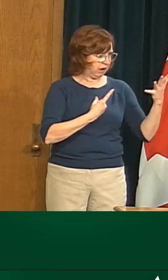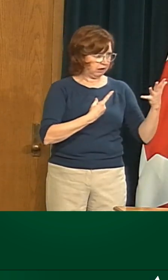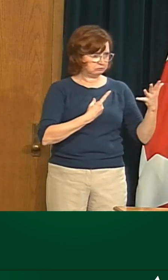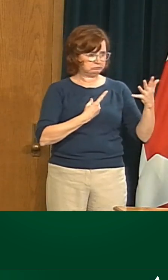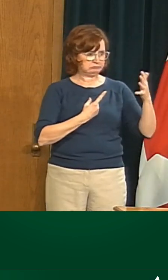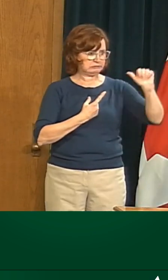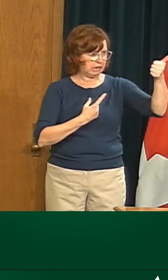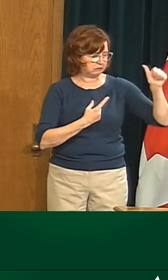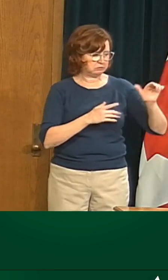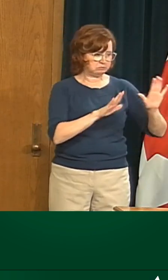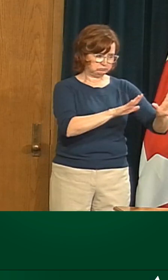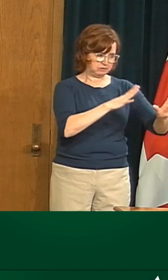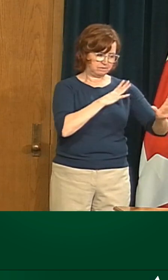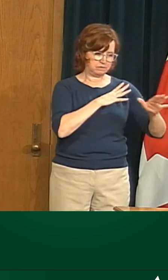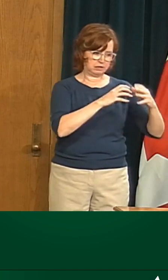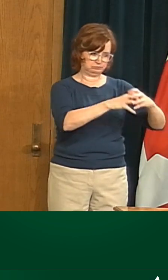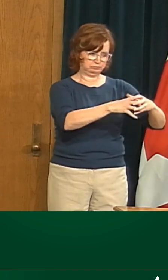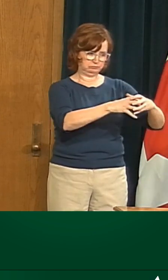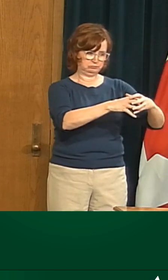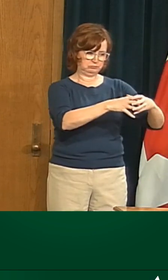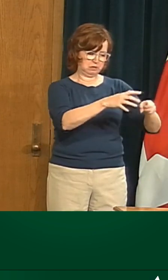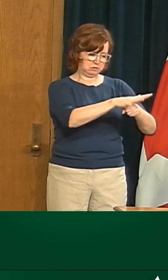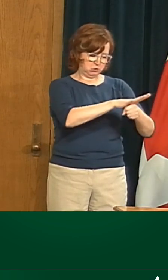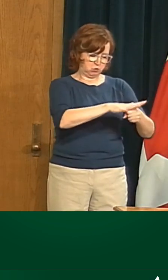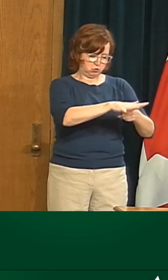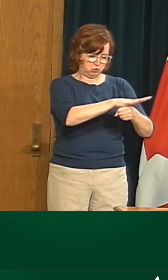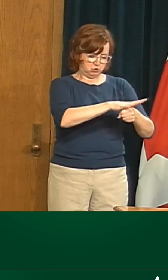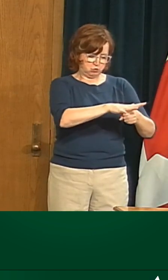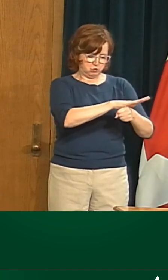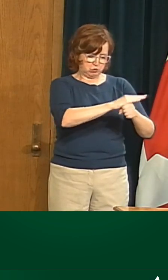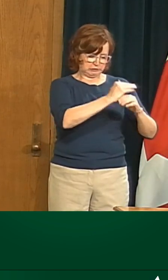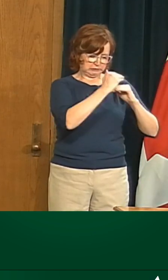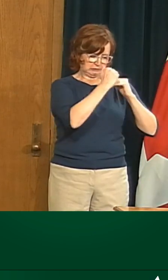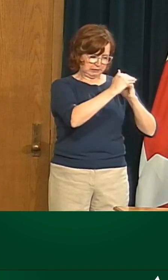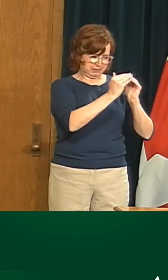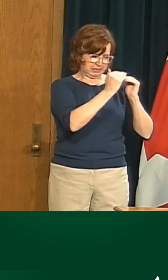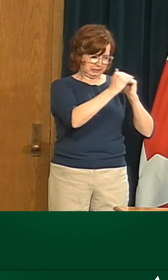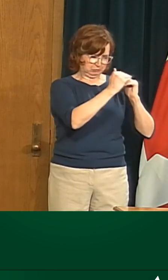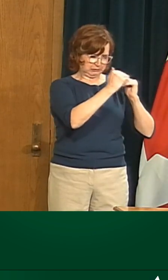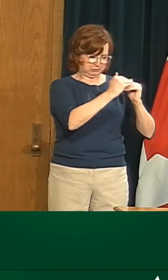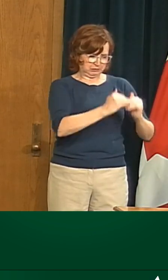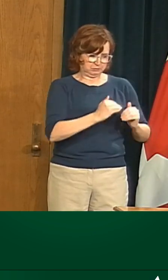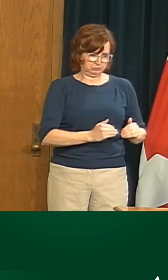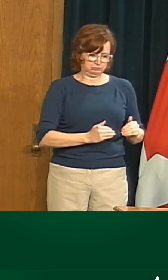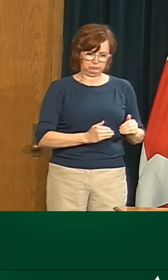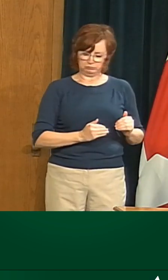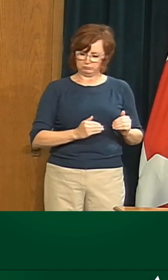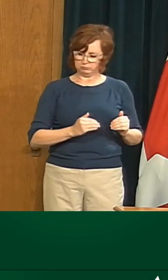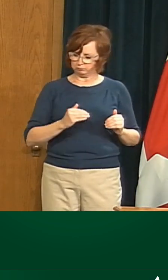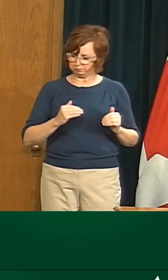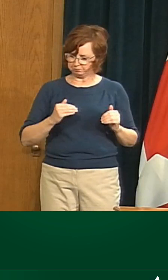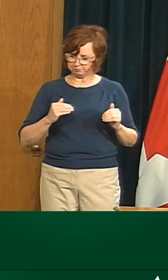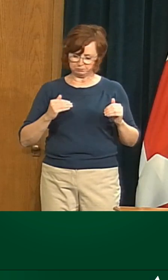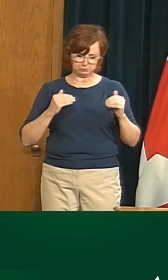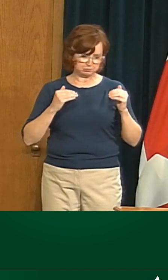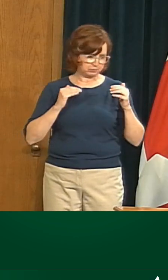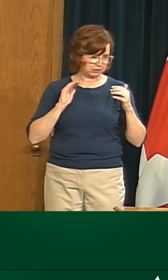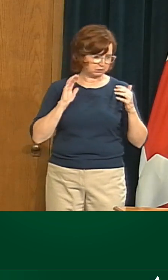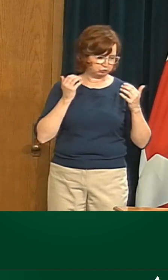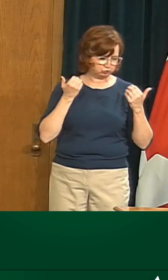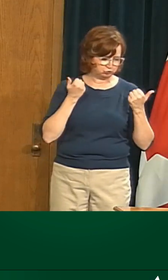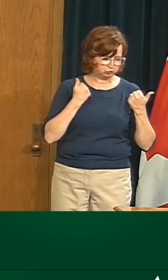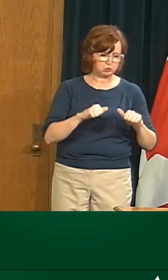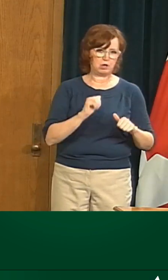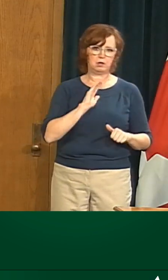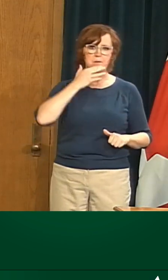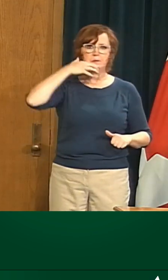area, that specific building, that specific community, isolate it as tight as we possibly can so that it does not become